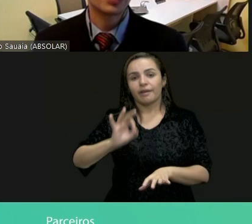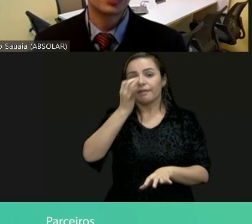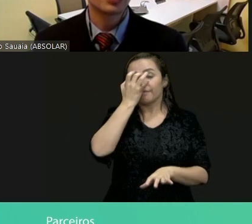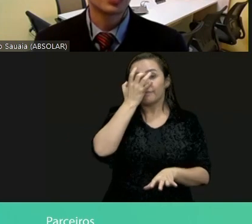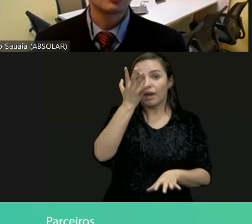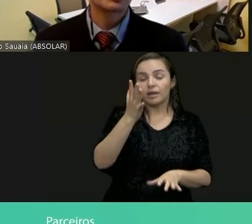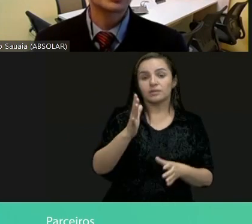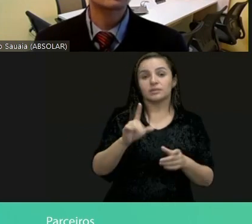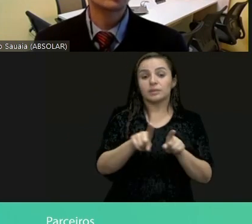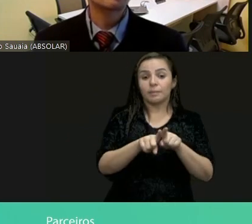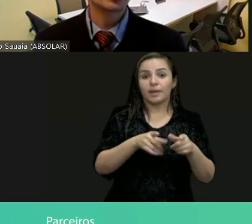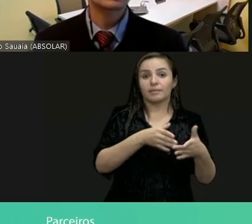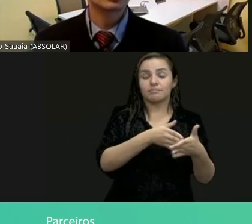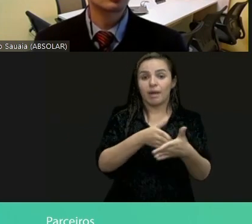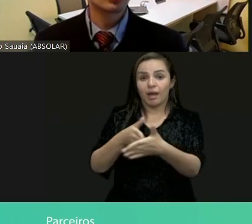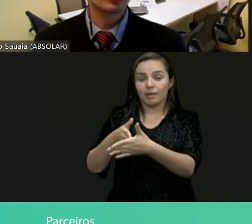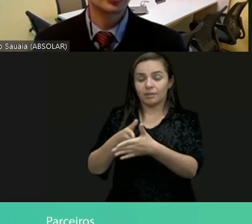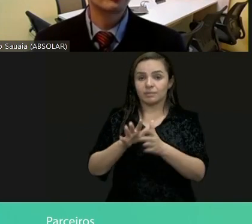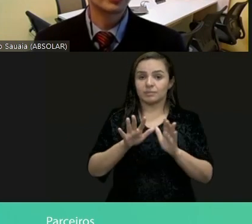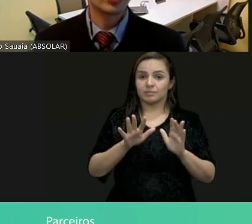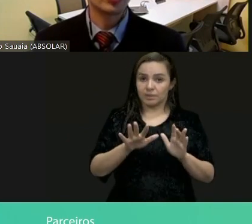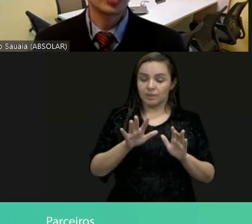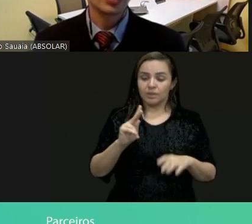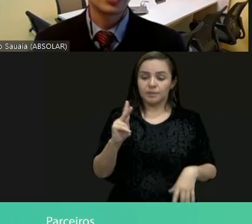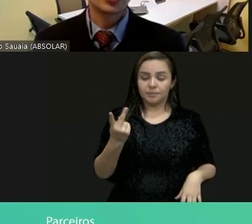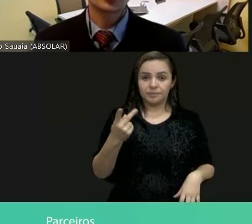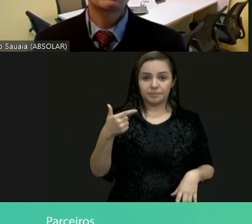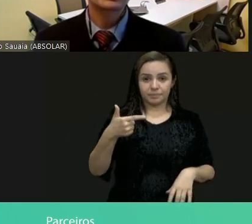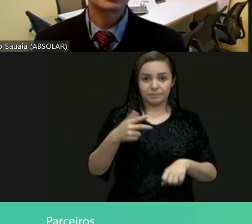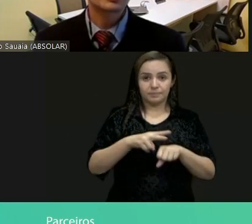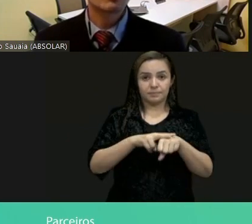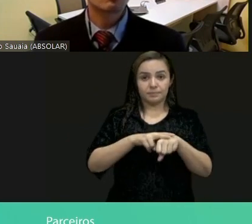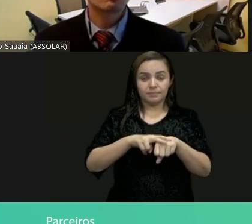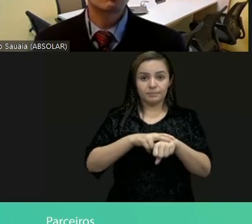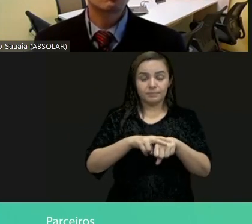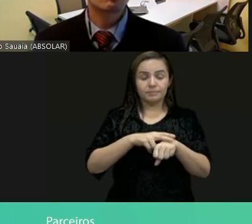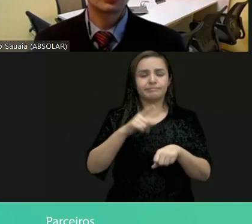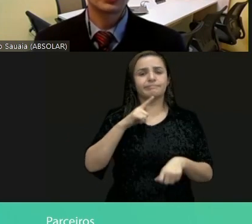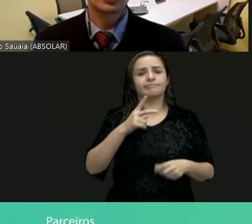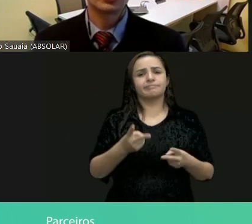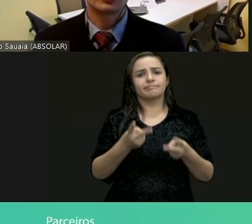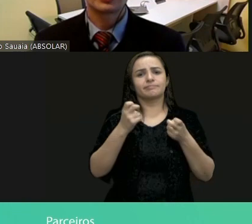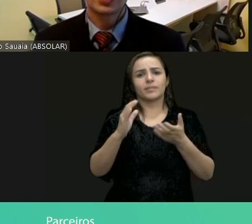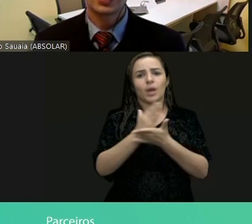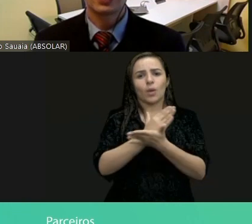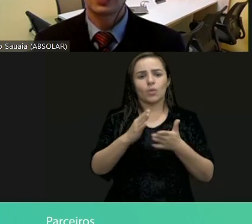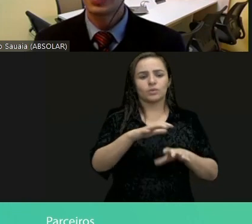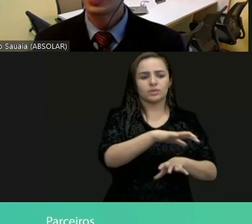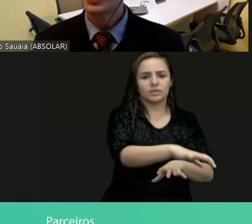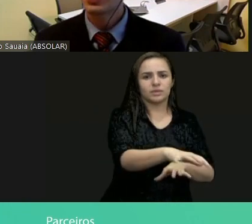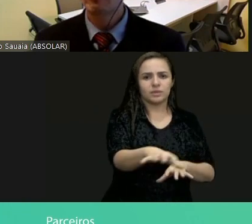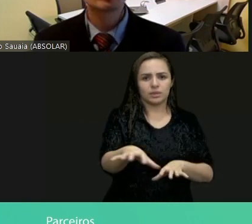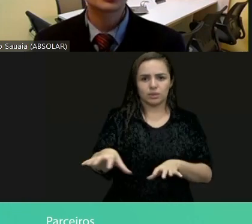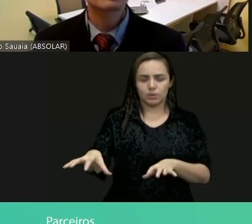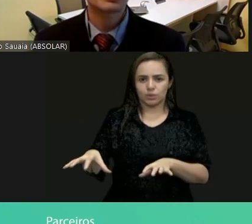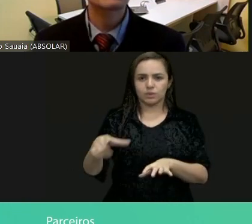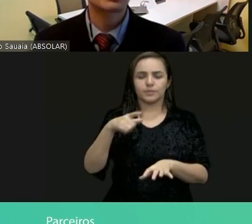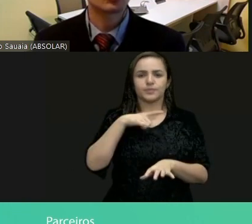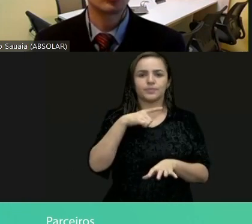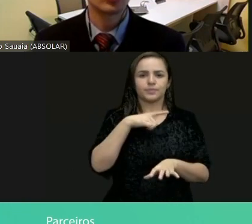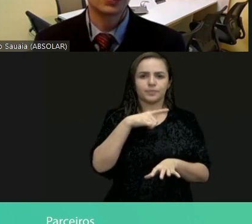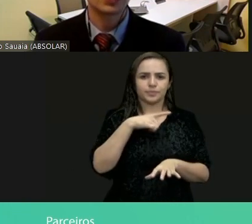and facility, different barriers to incorporate green hydrogen. I mean, we see that some sectors